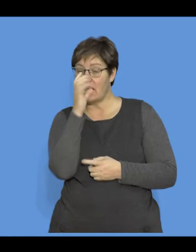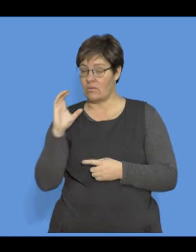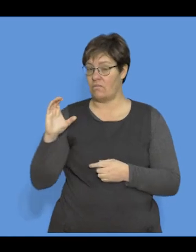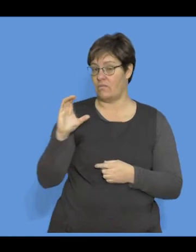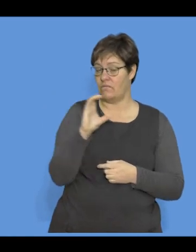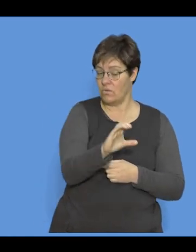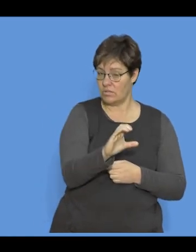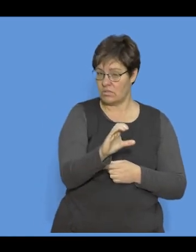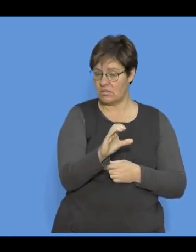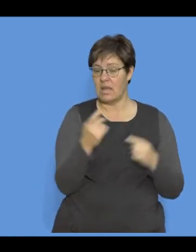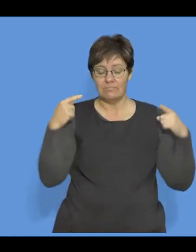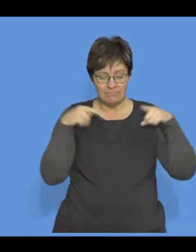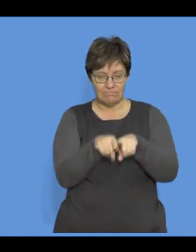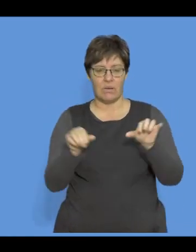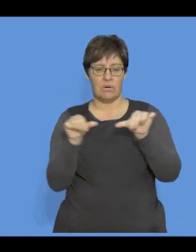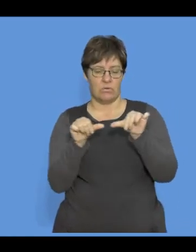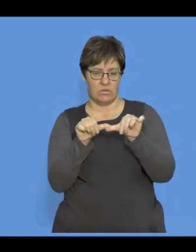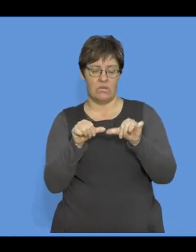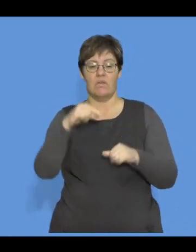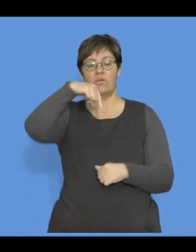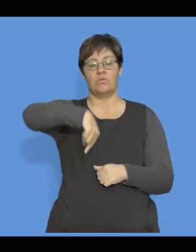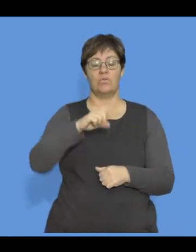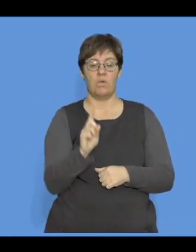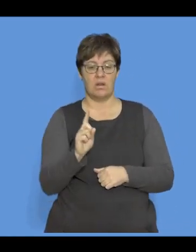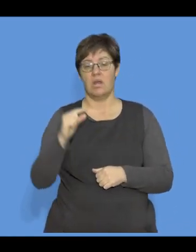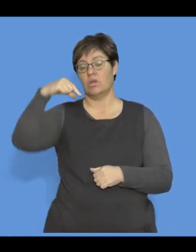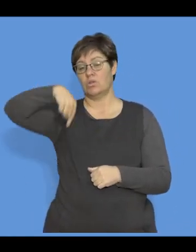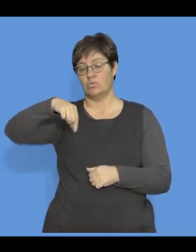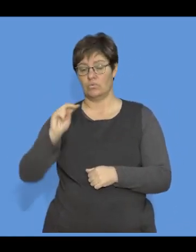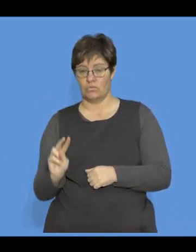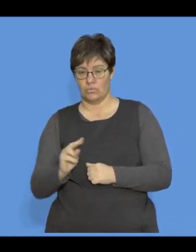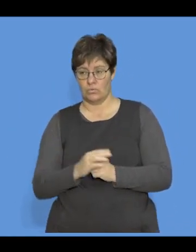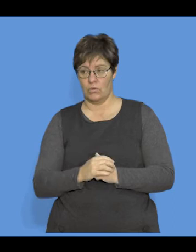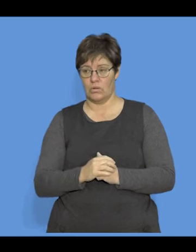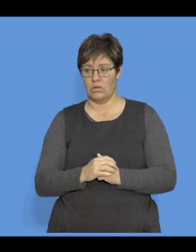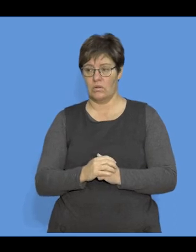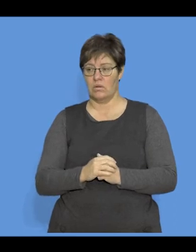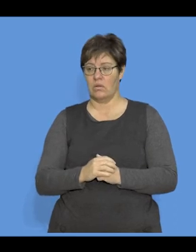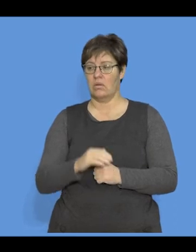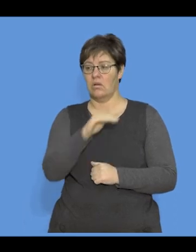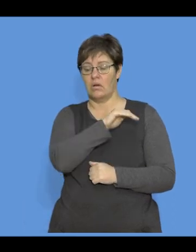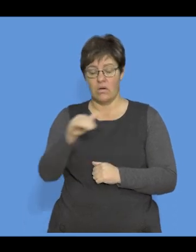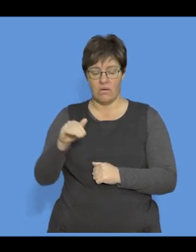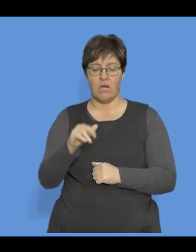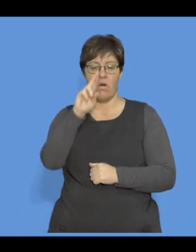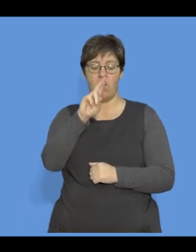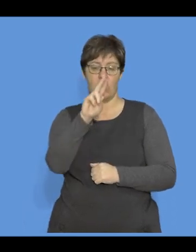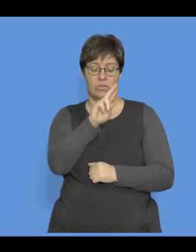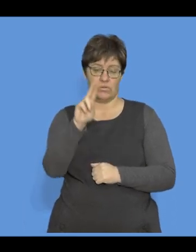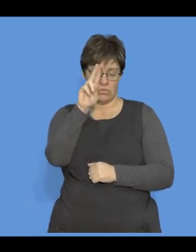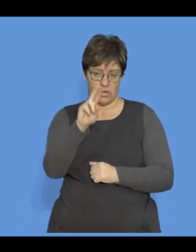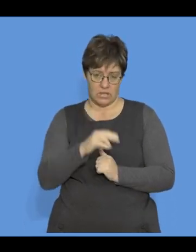is directly proportional to Q1, Q2, and over R squared,